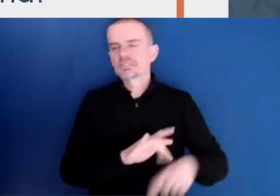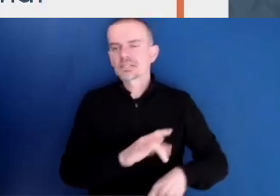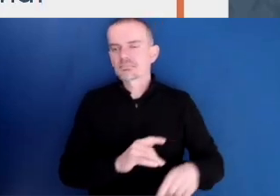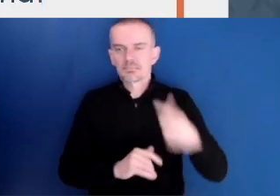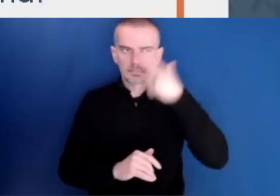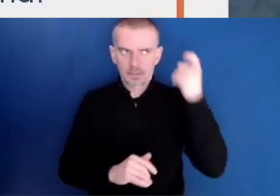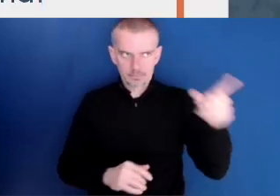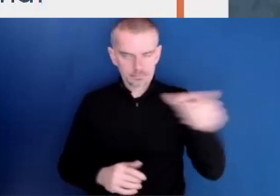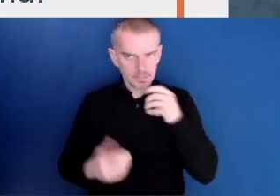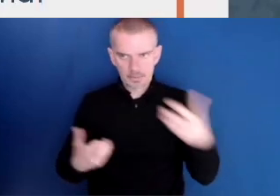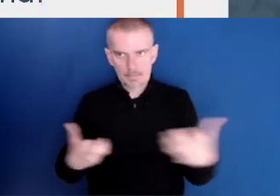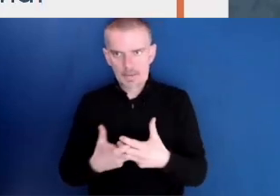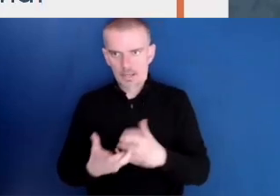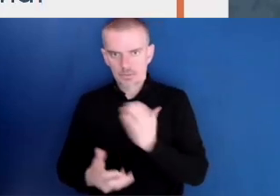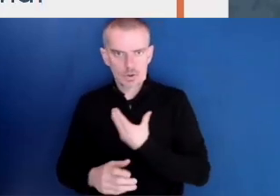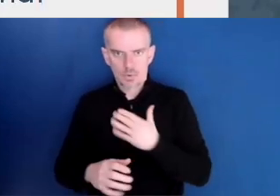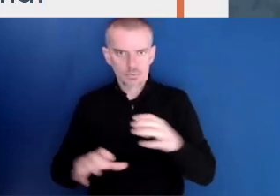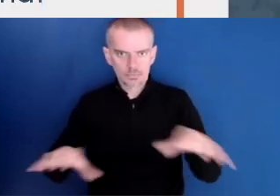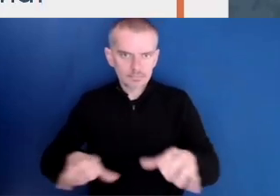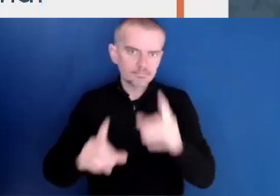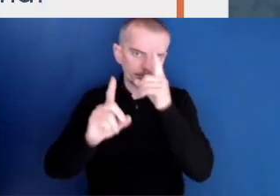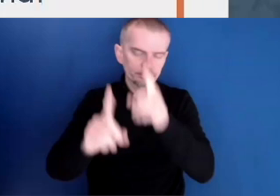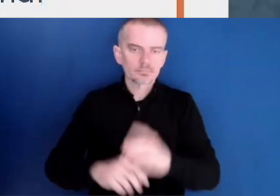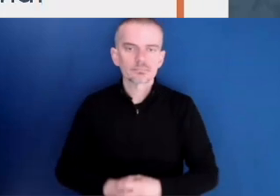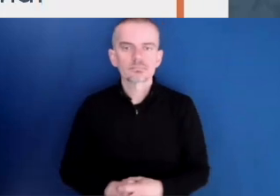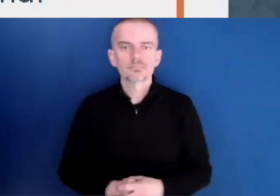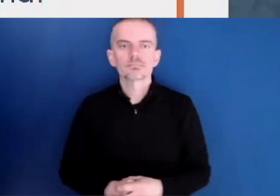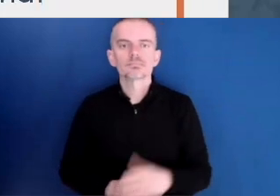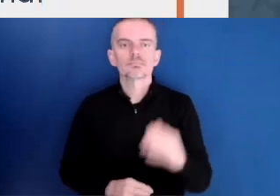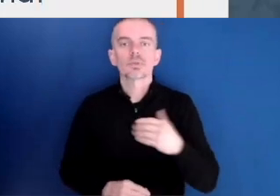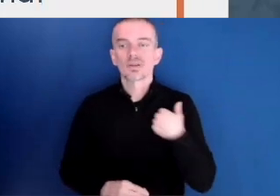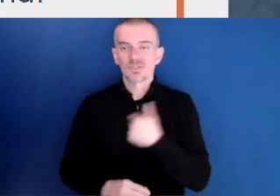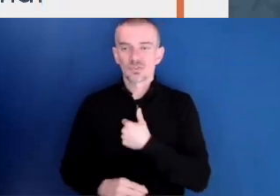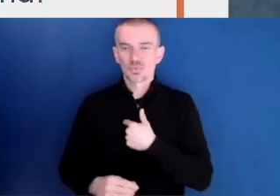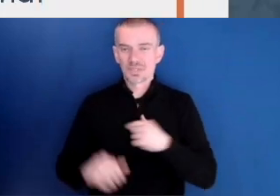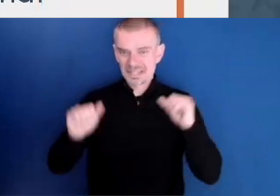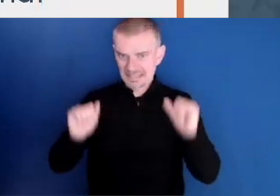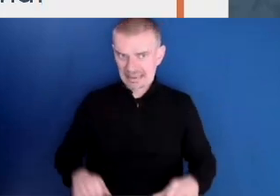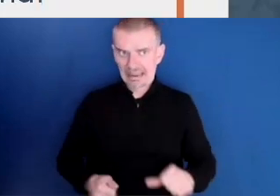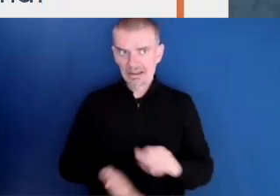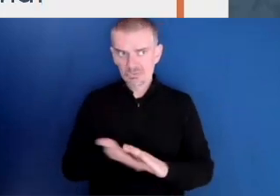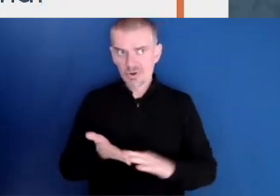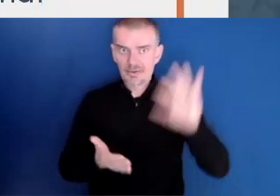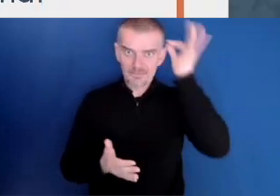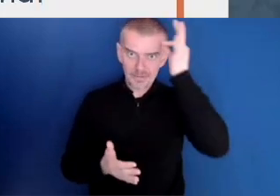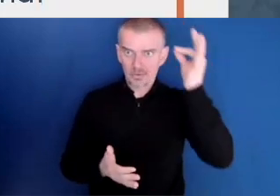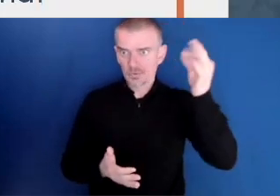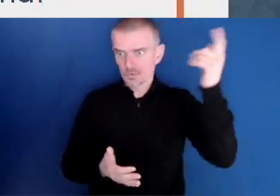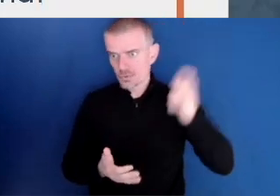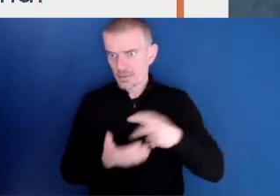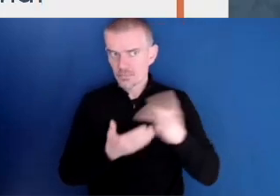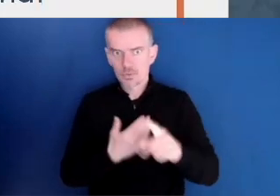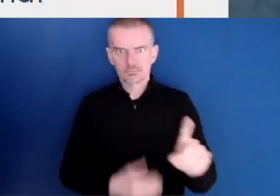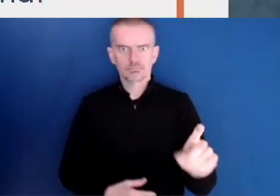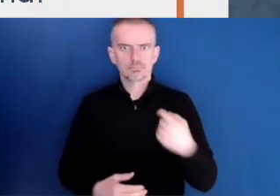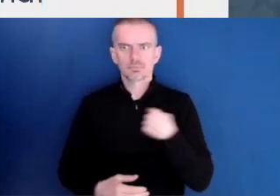carry out a federally funded program, right? So do our programs have enough capacity to undertake this project? Do we have the capacity